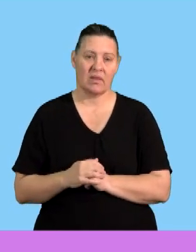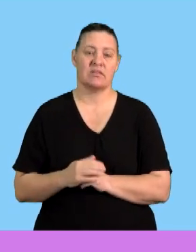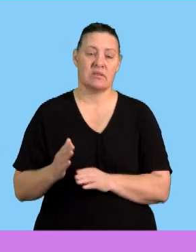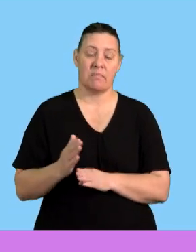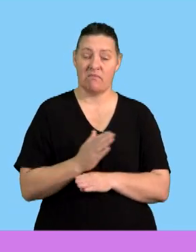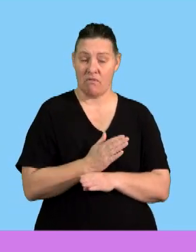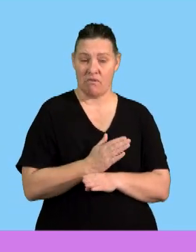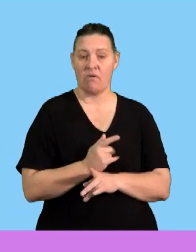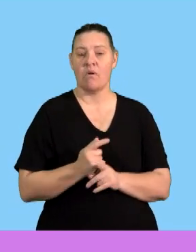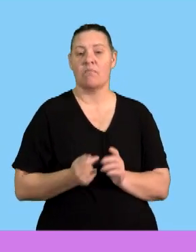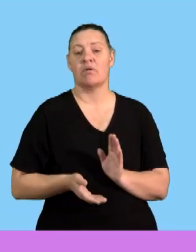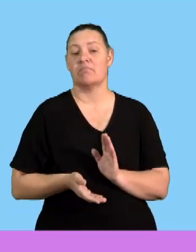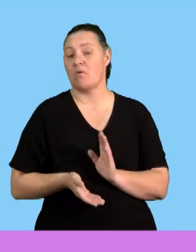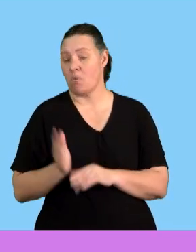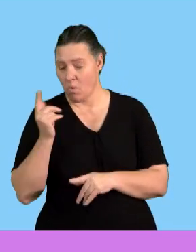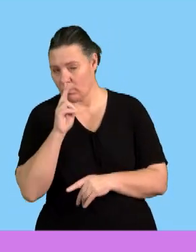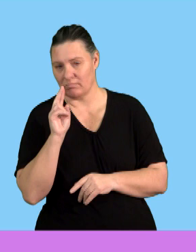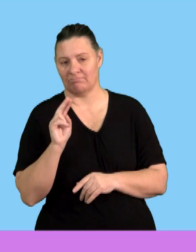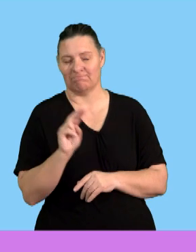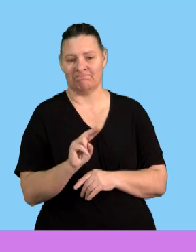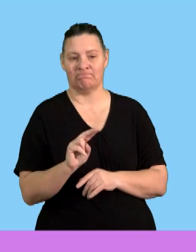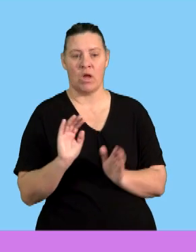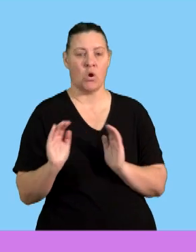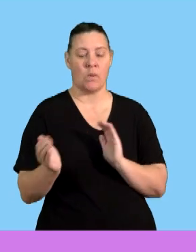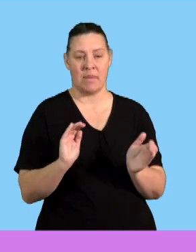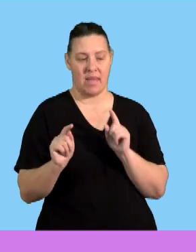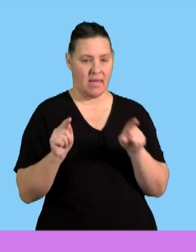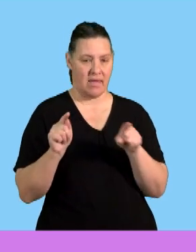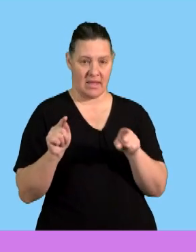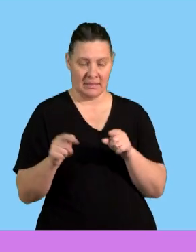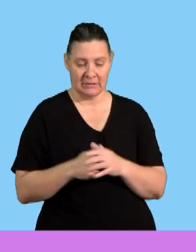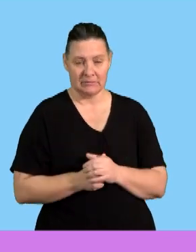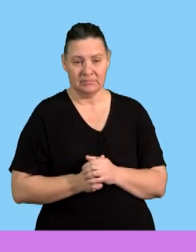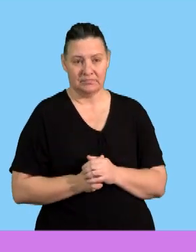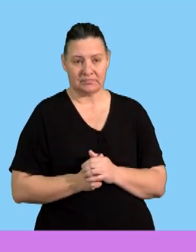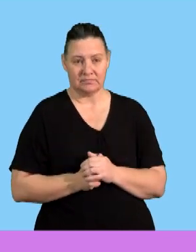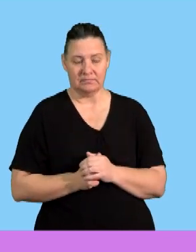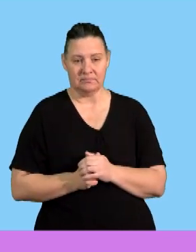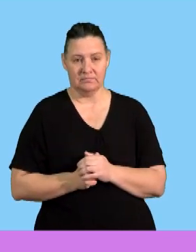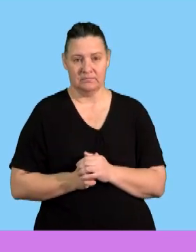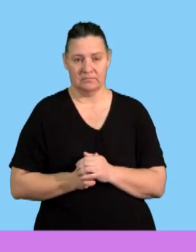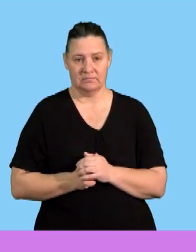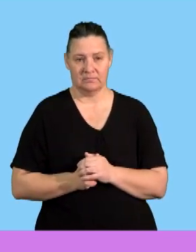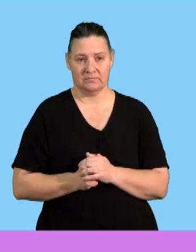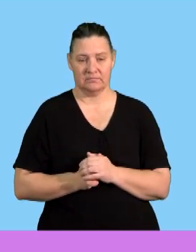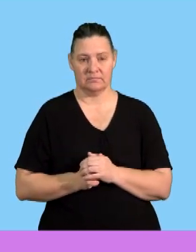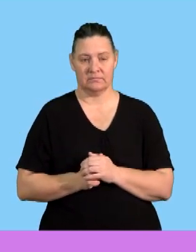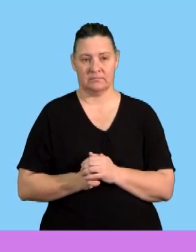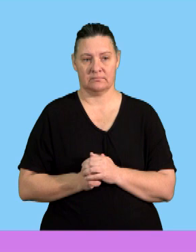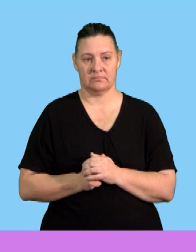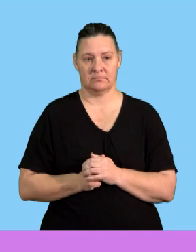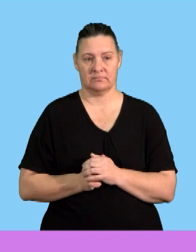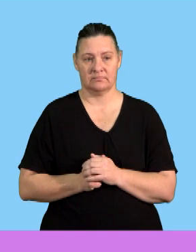then just before we go, we will look at a comparison between simple and compound